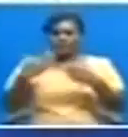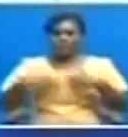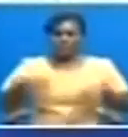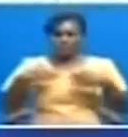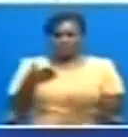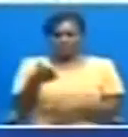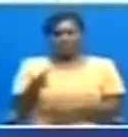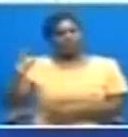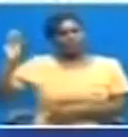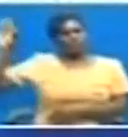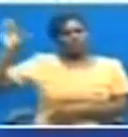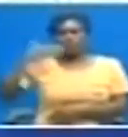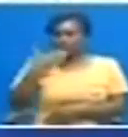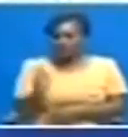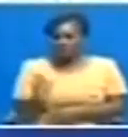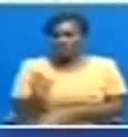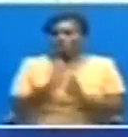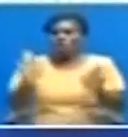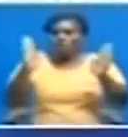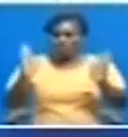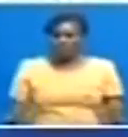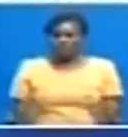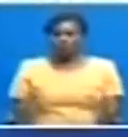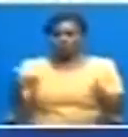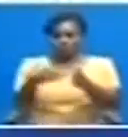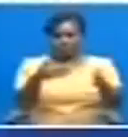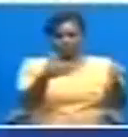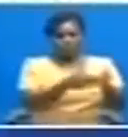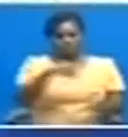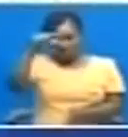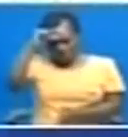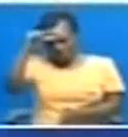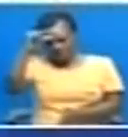oath of secrecy. So nobody should deny government